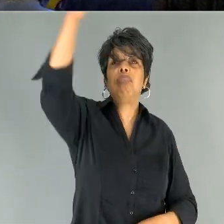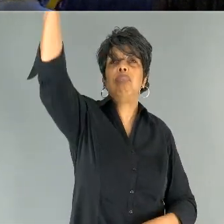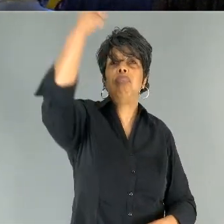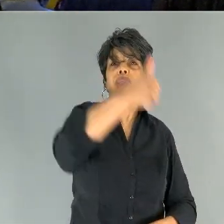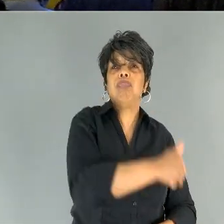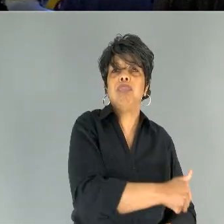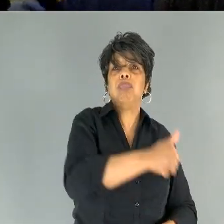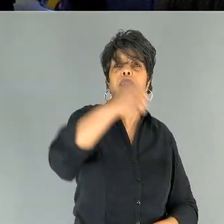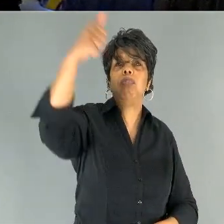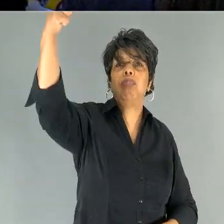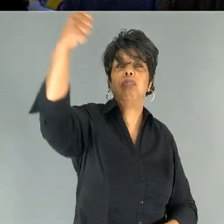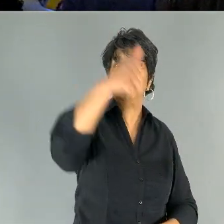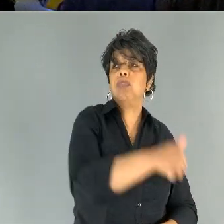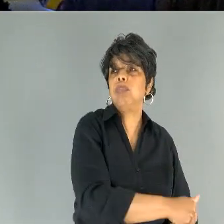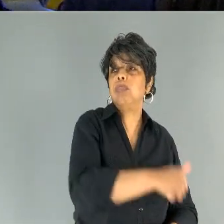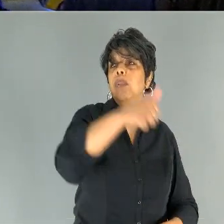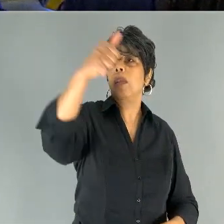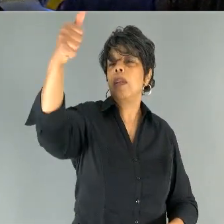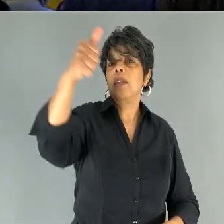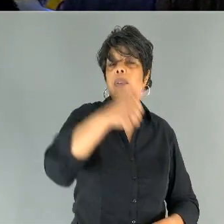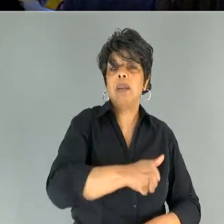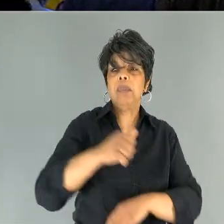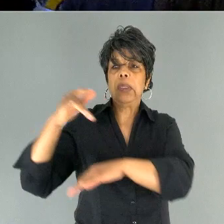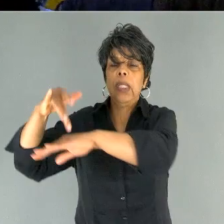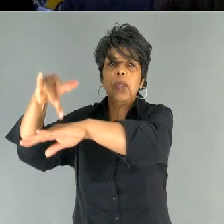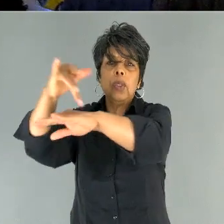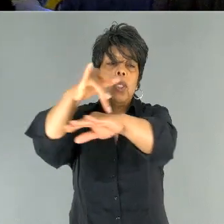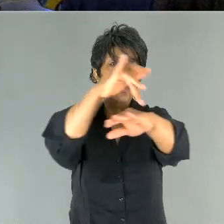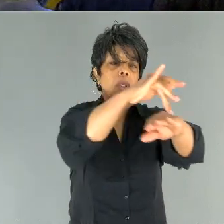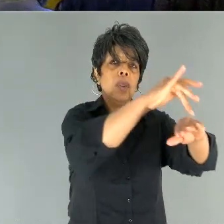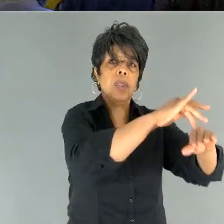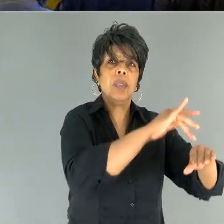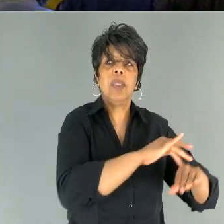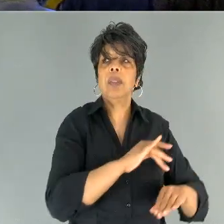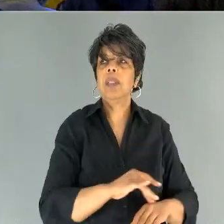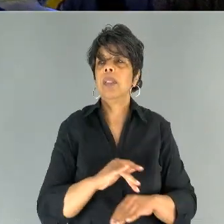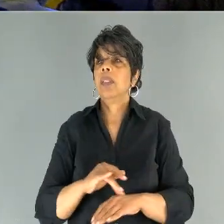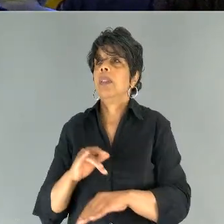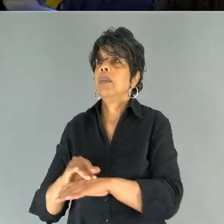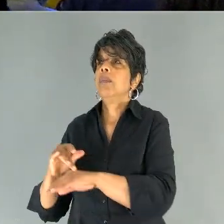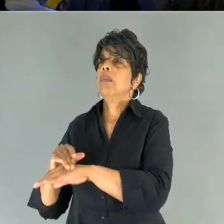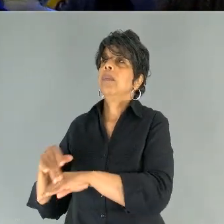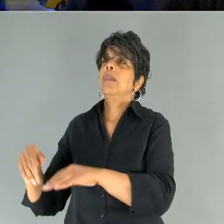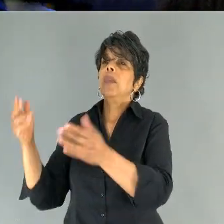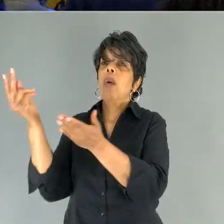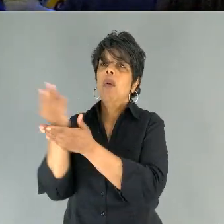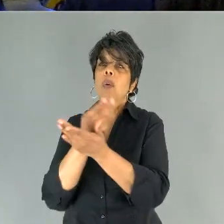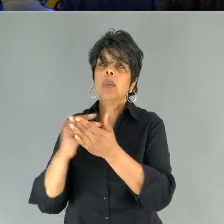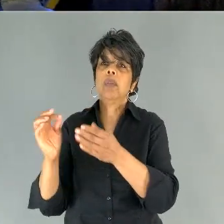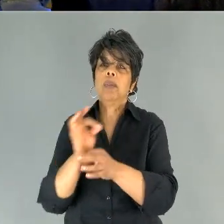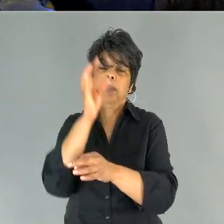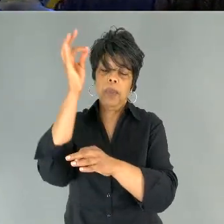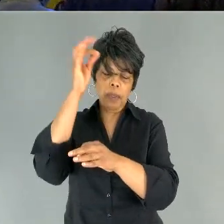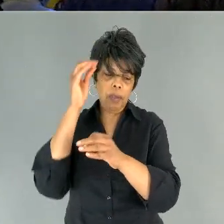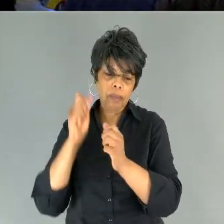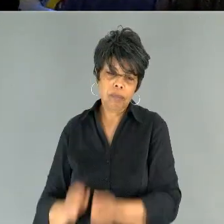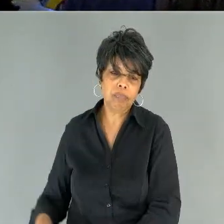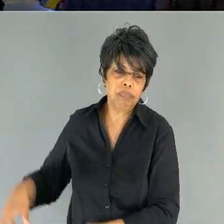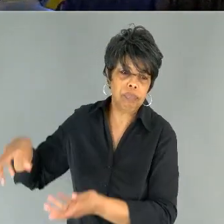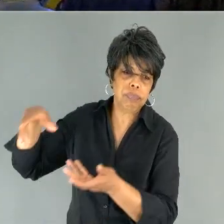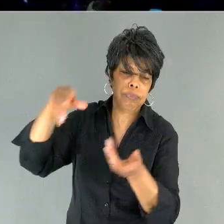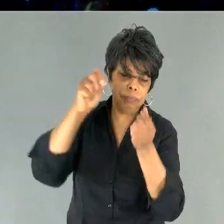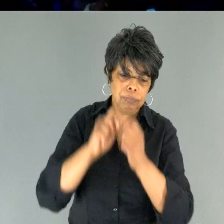flow right now. Flow right now. Flow right now.